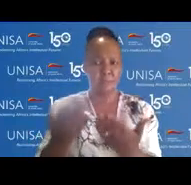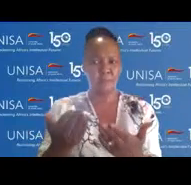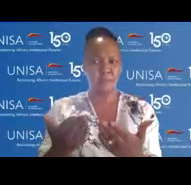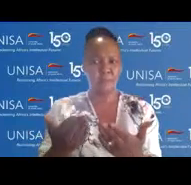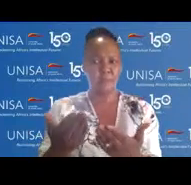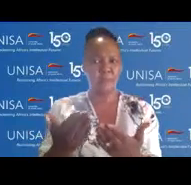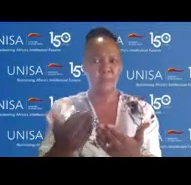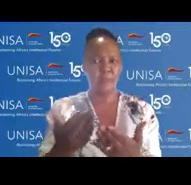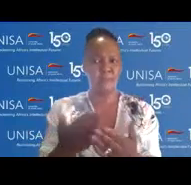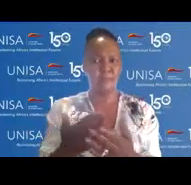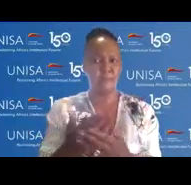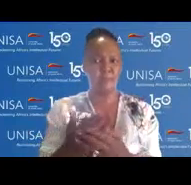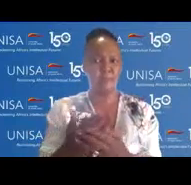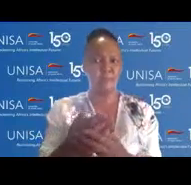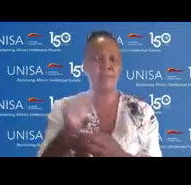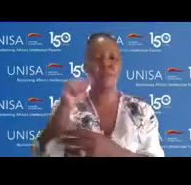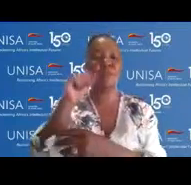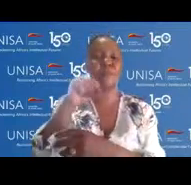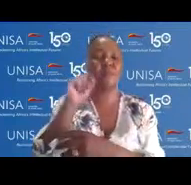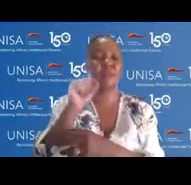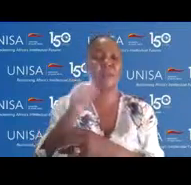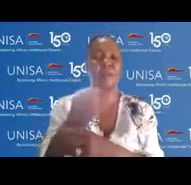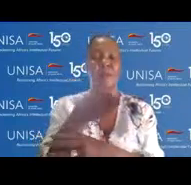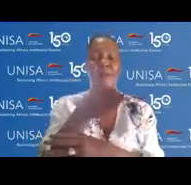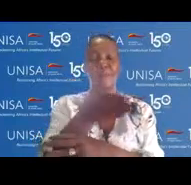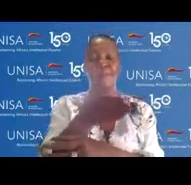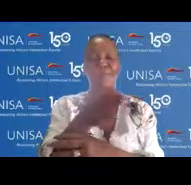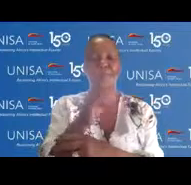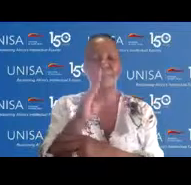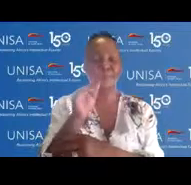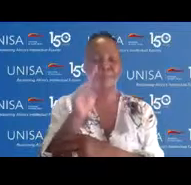Will do. Just say hi to us.